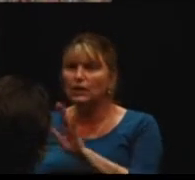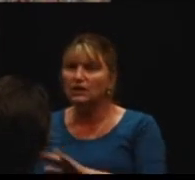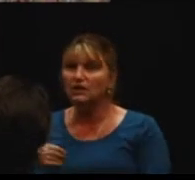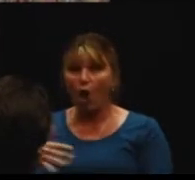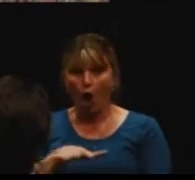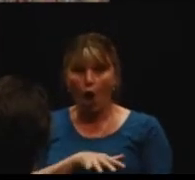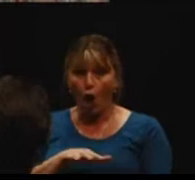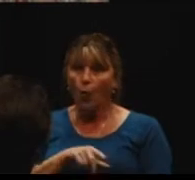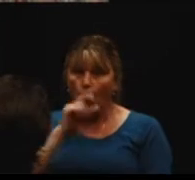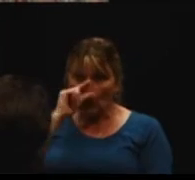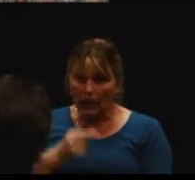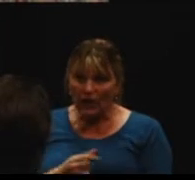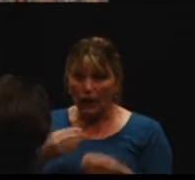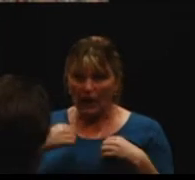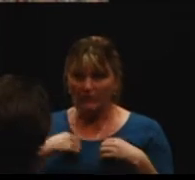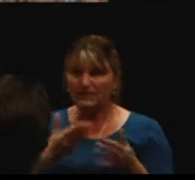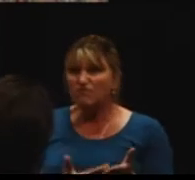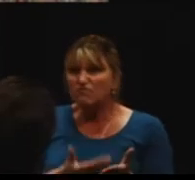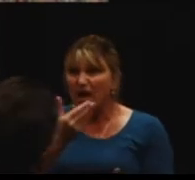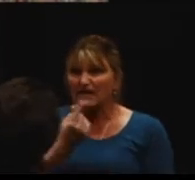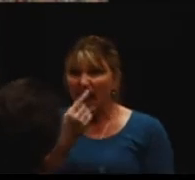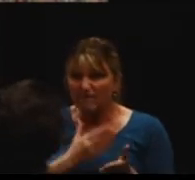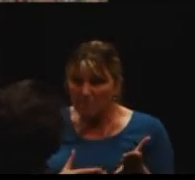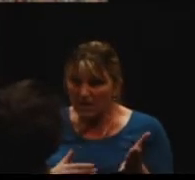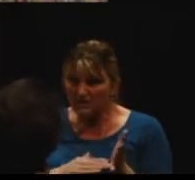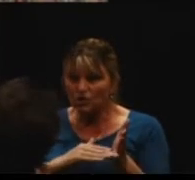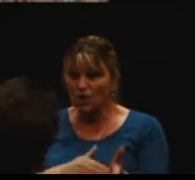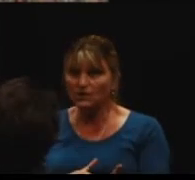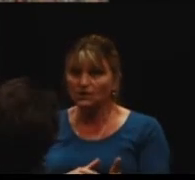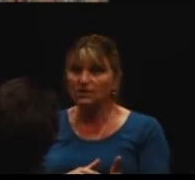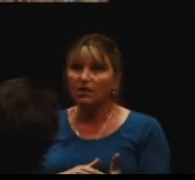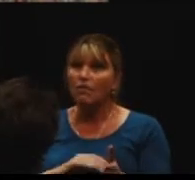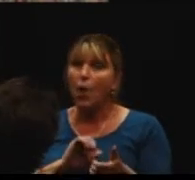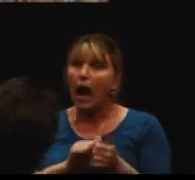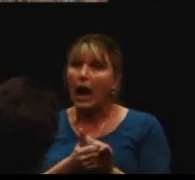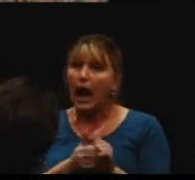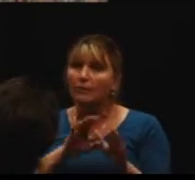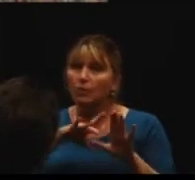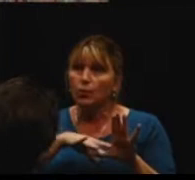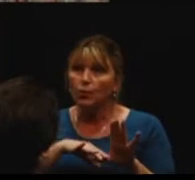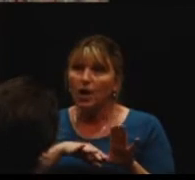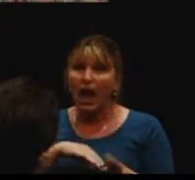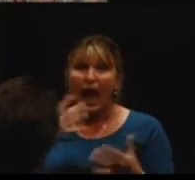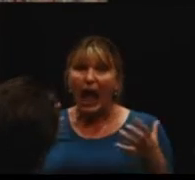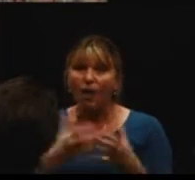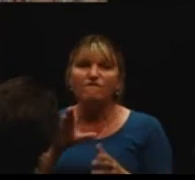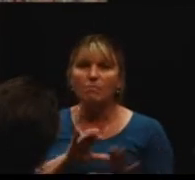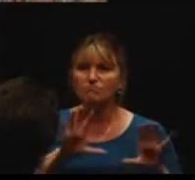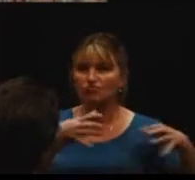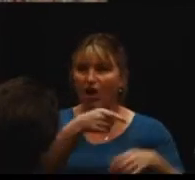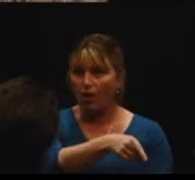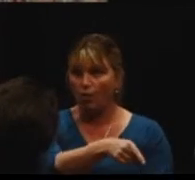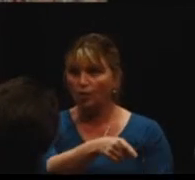raised $500,000 for a computer game through crowdfunding for a game that isn't even released yet. You know, there are people who have